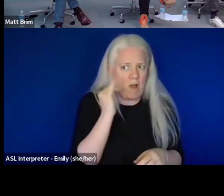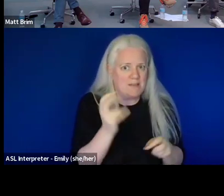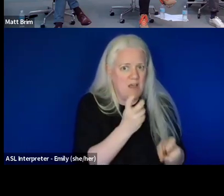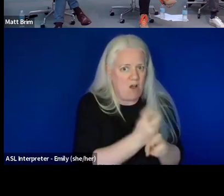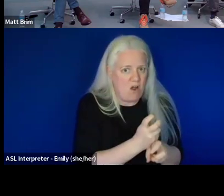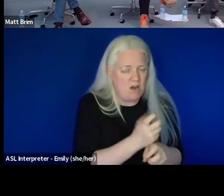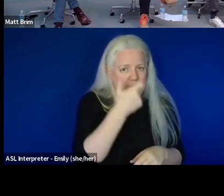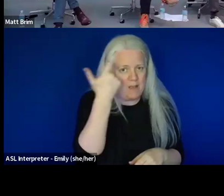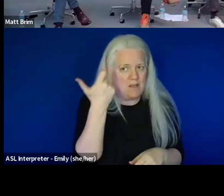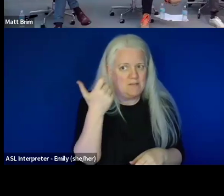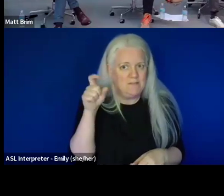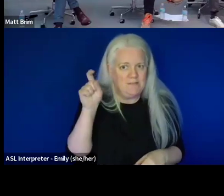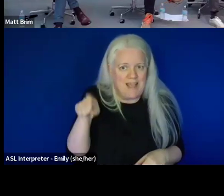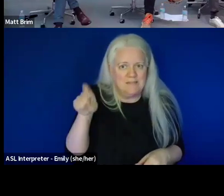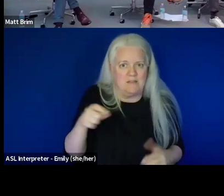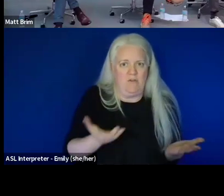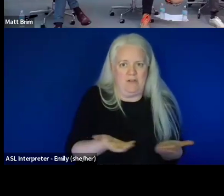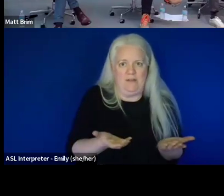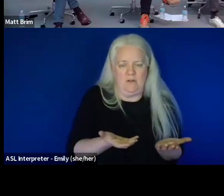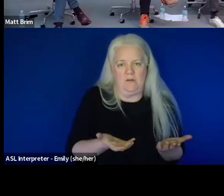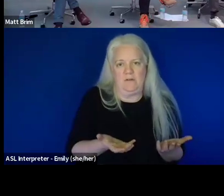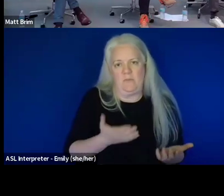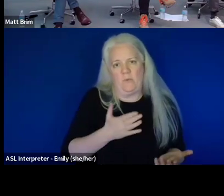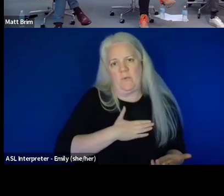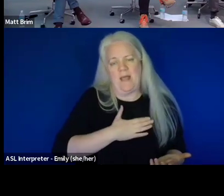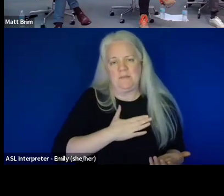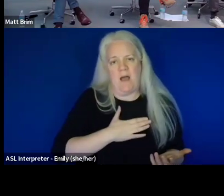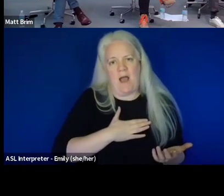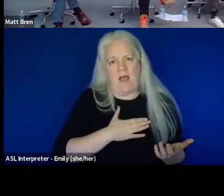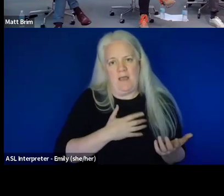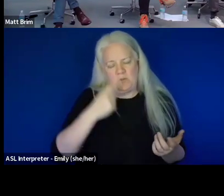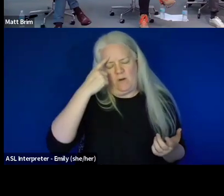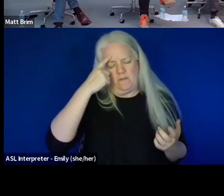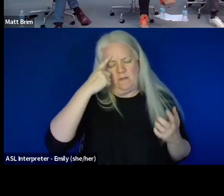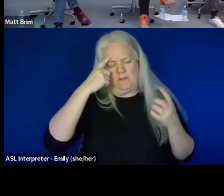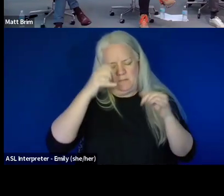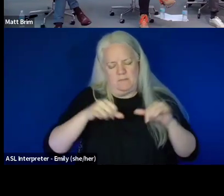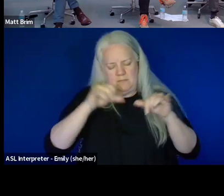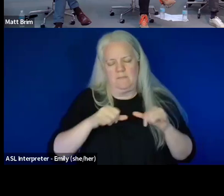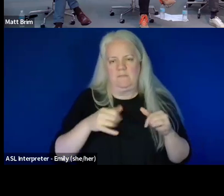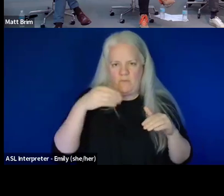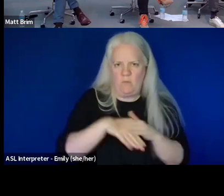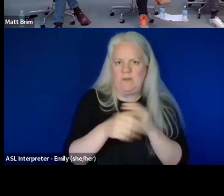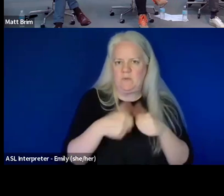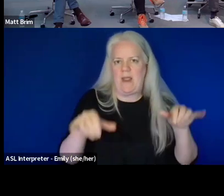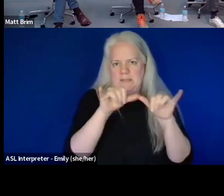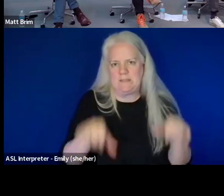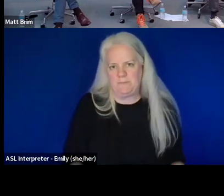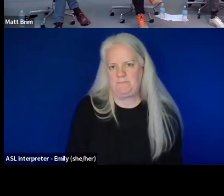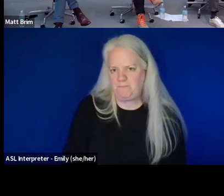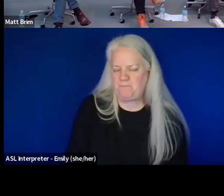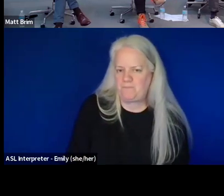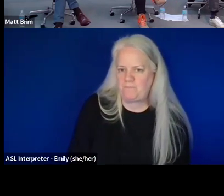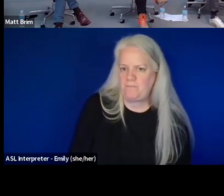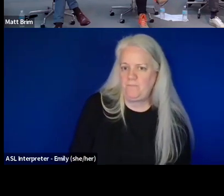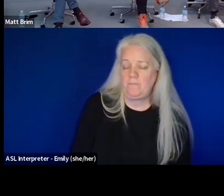it's necessary. And so that's my mantra, like going into like any system. You can keep raising your hands.